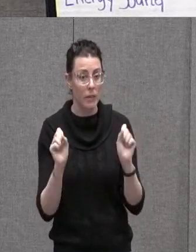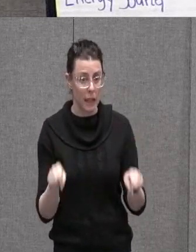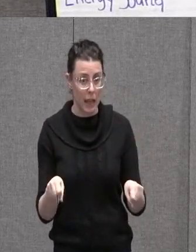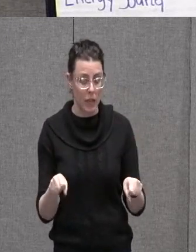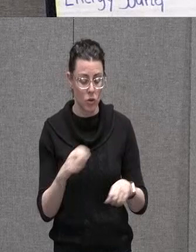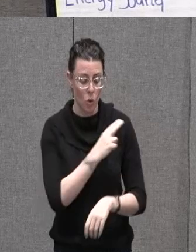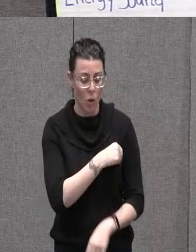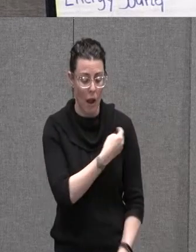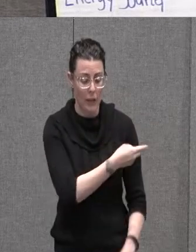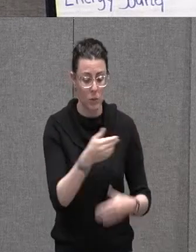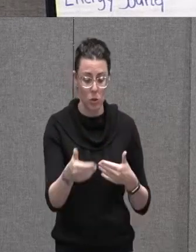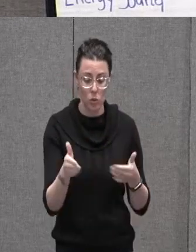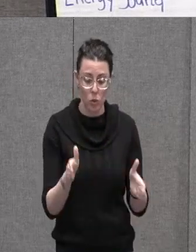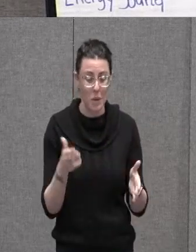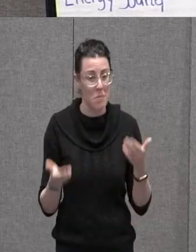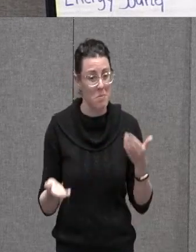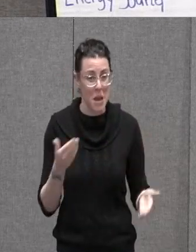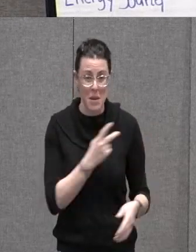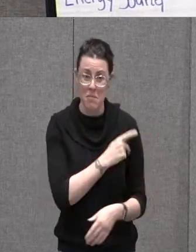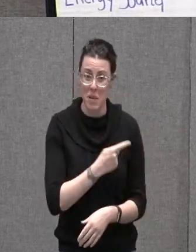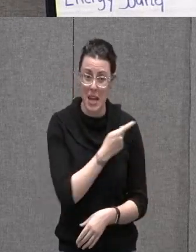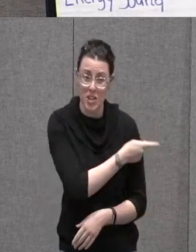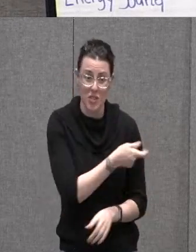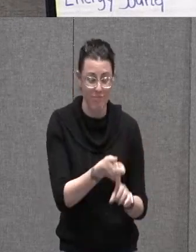that might have just had patients in it,